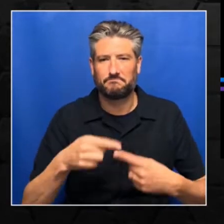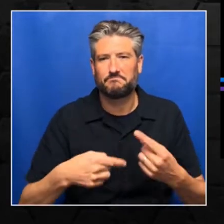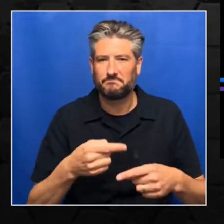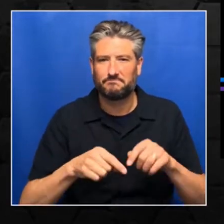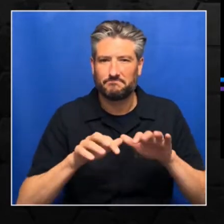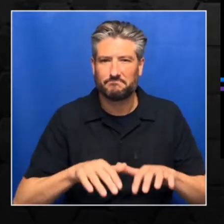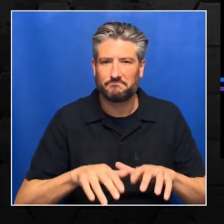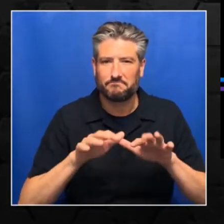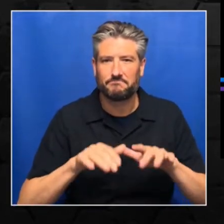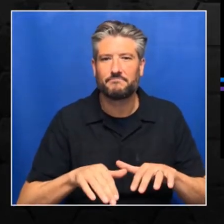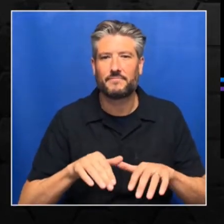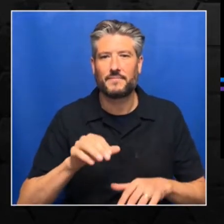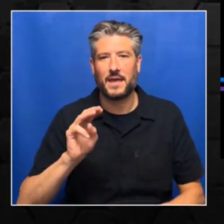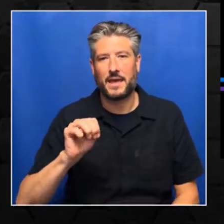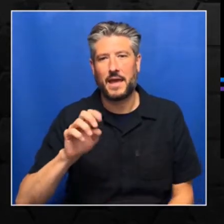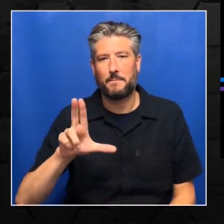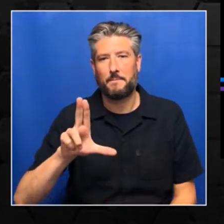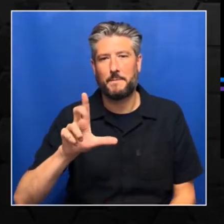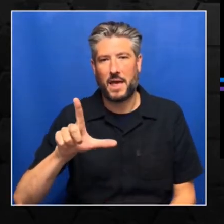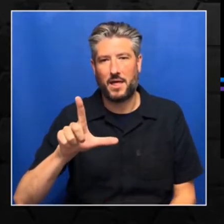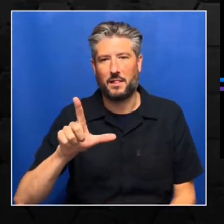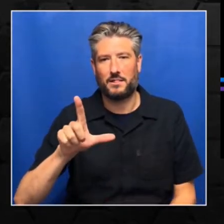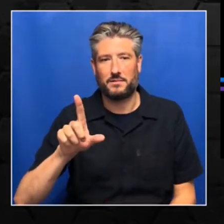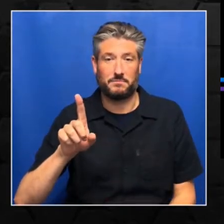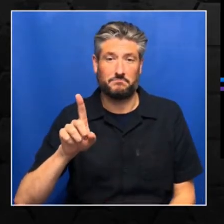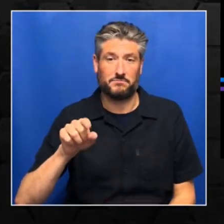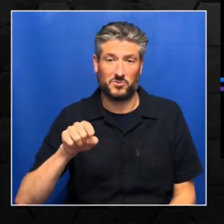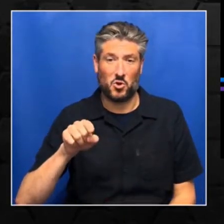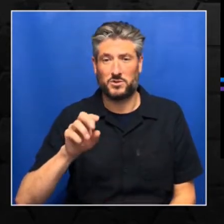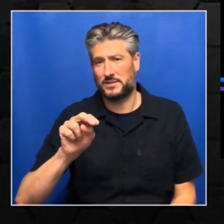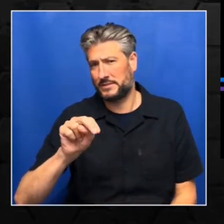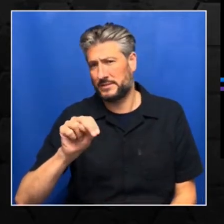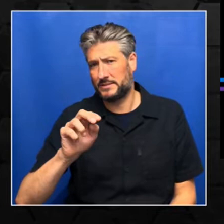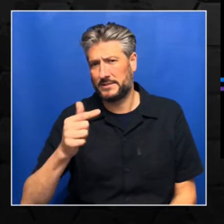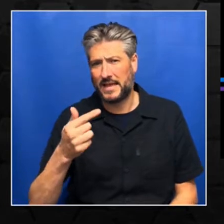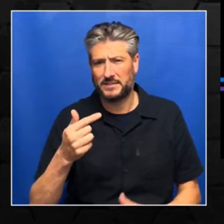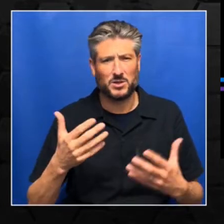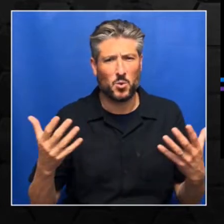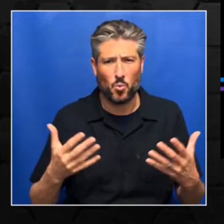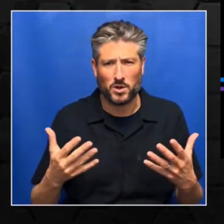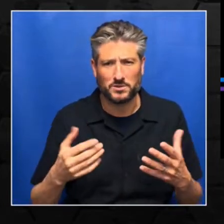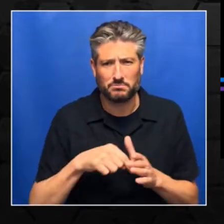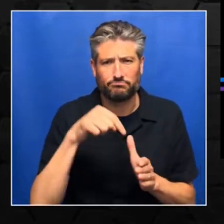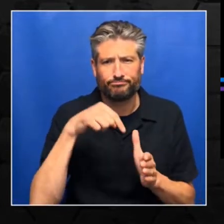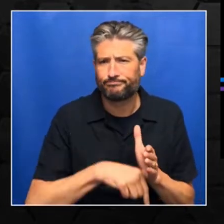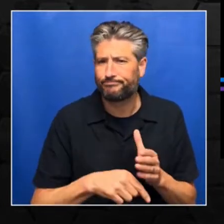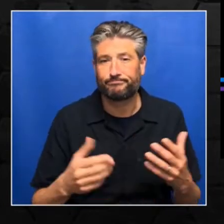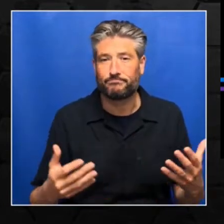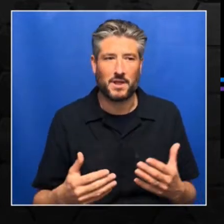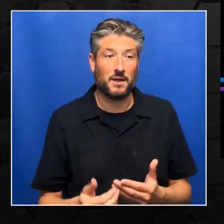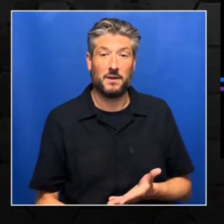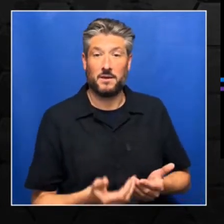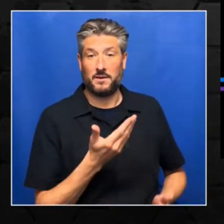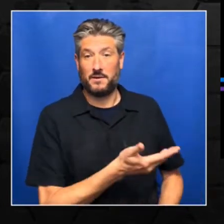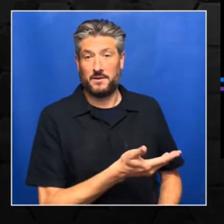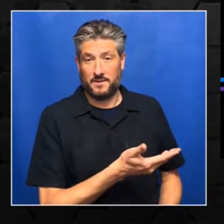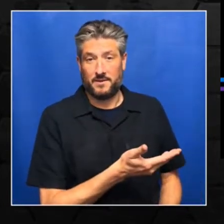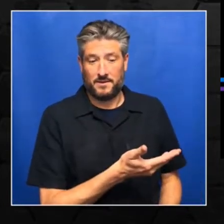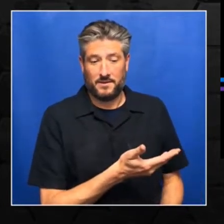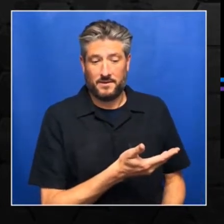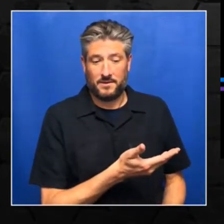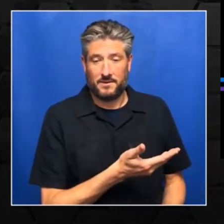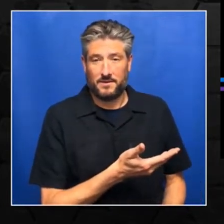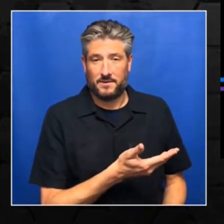that. So what exactly is ML.NET? ML.NET, as I mentioned, it gives you the ability to add machine learning in